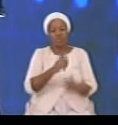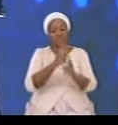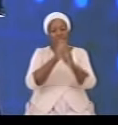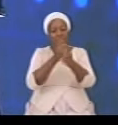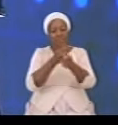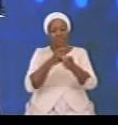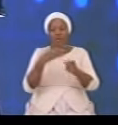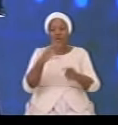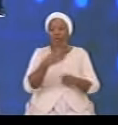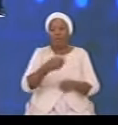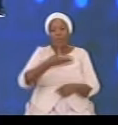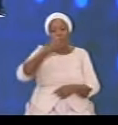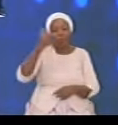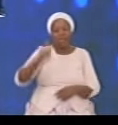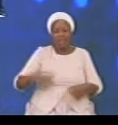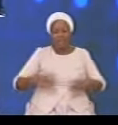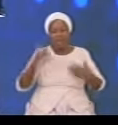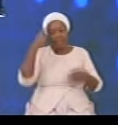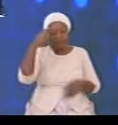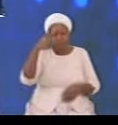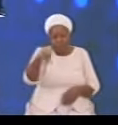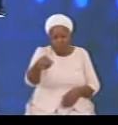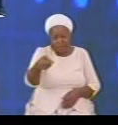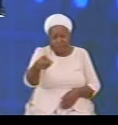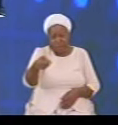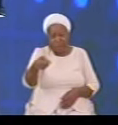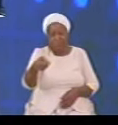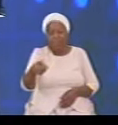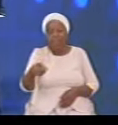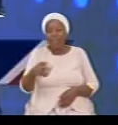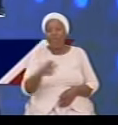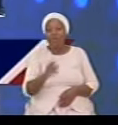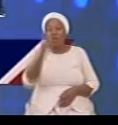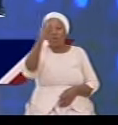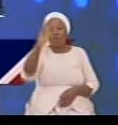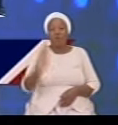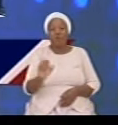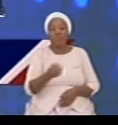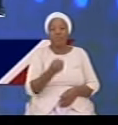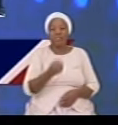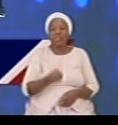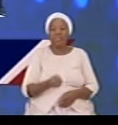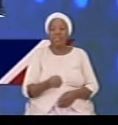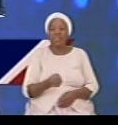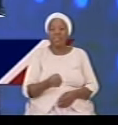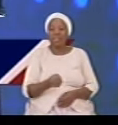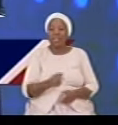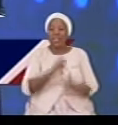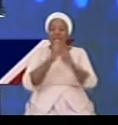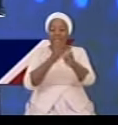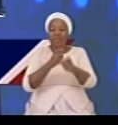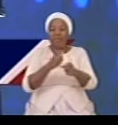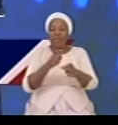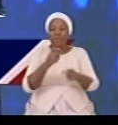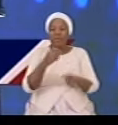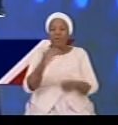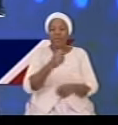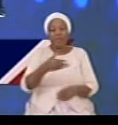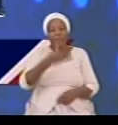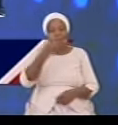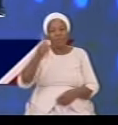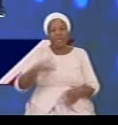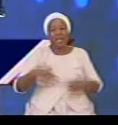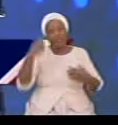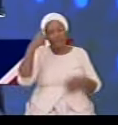better life for you. God's gift of a better life for you.